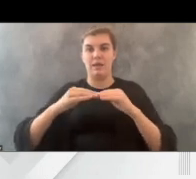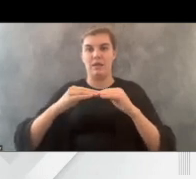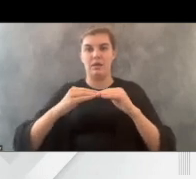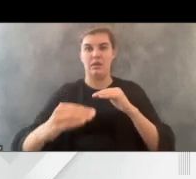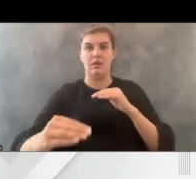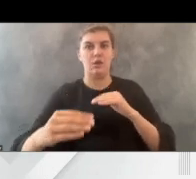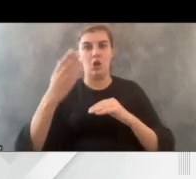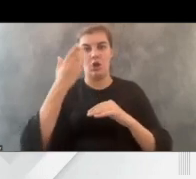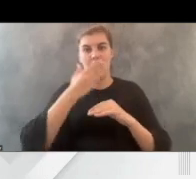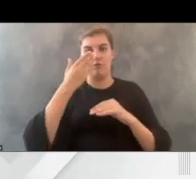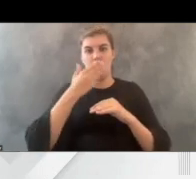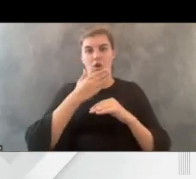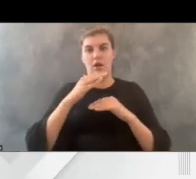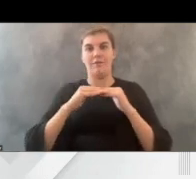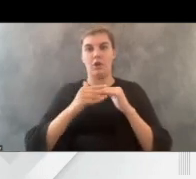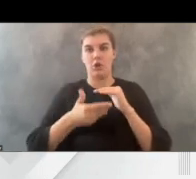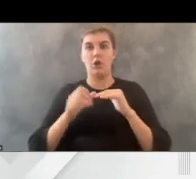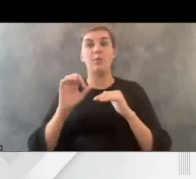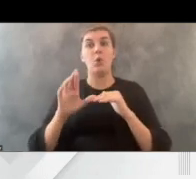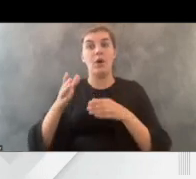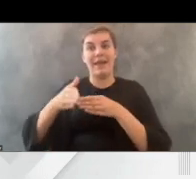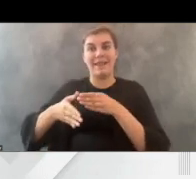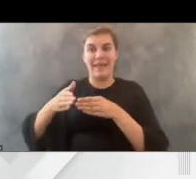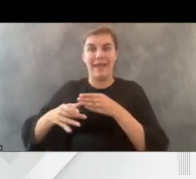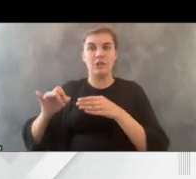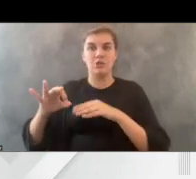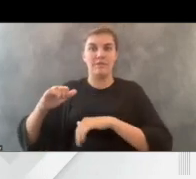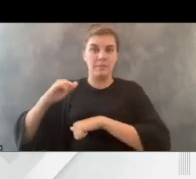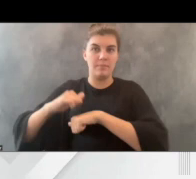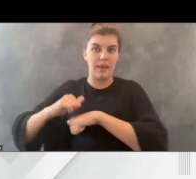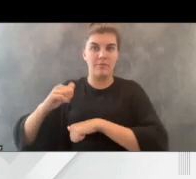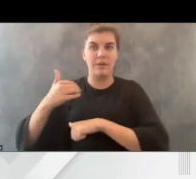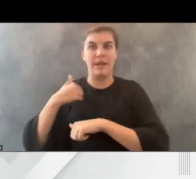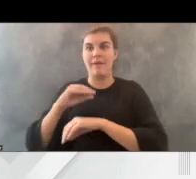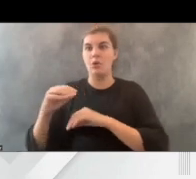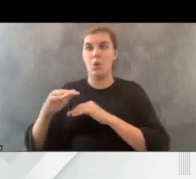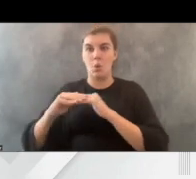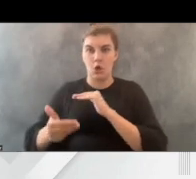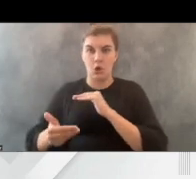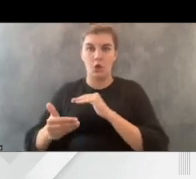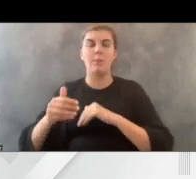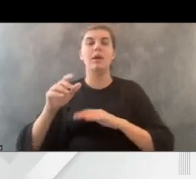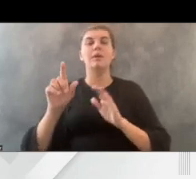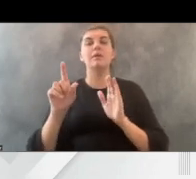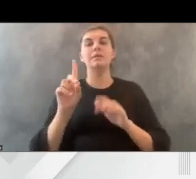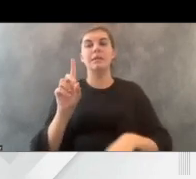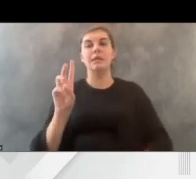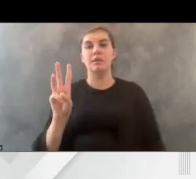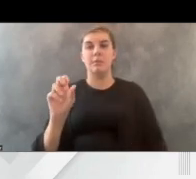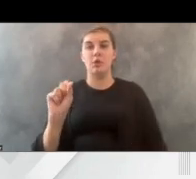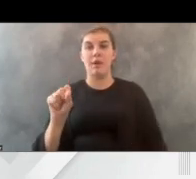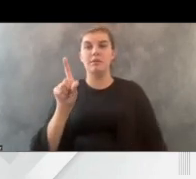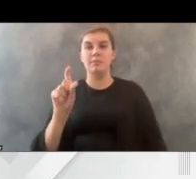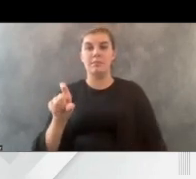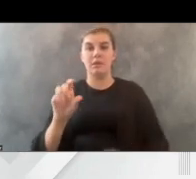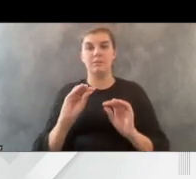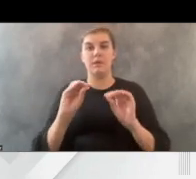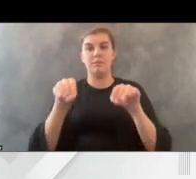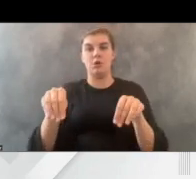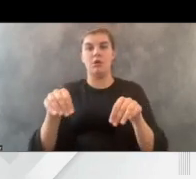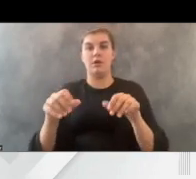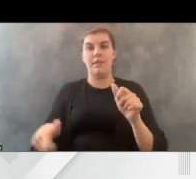blended transitions not on shared use paths must be at least 48 inches wide.